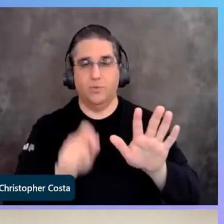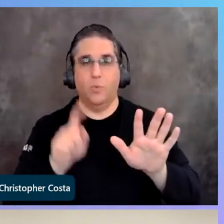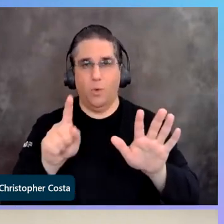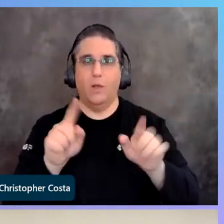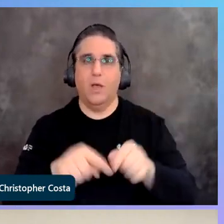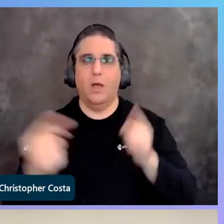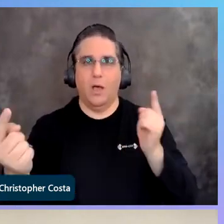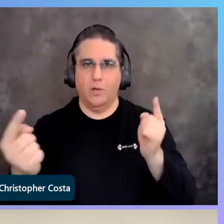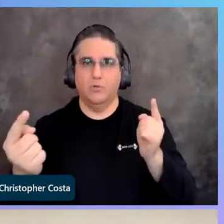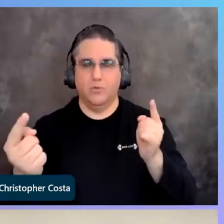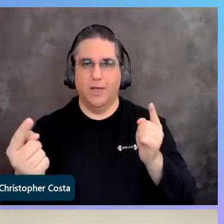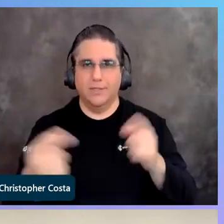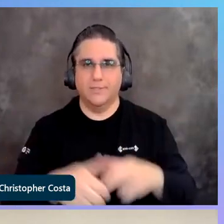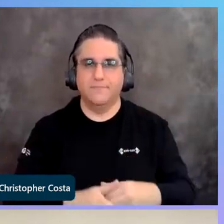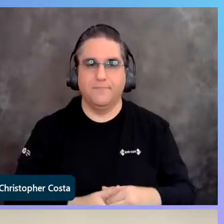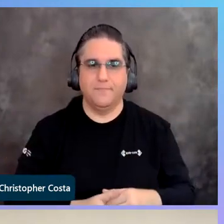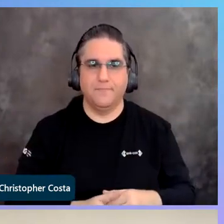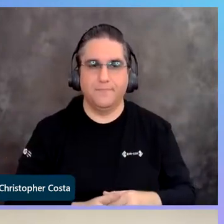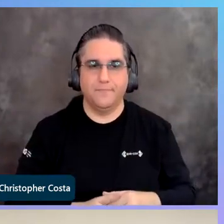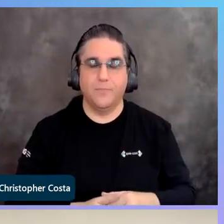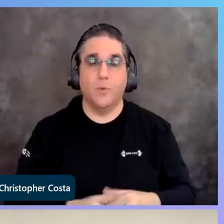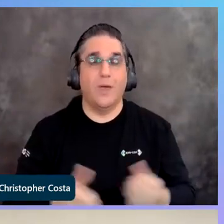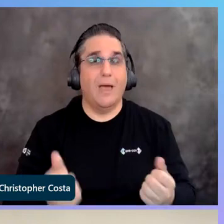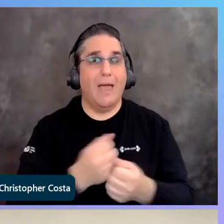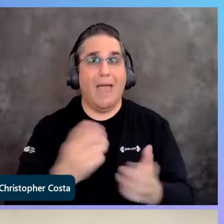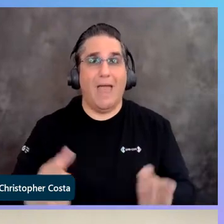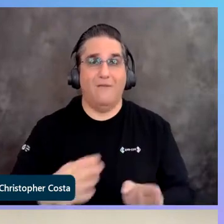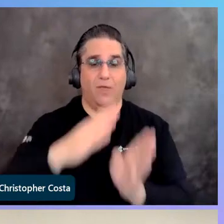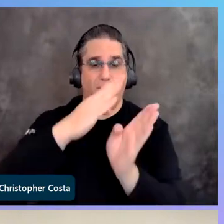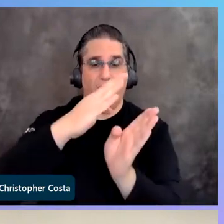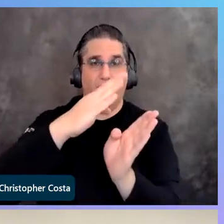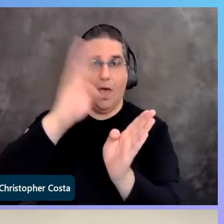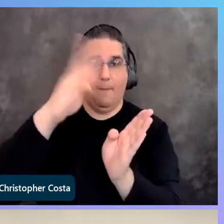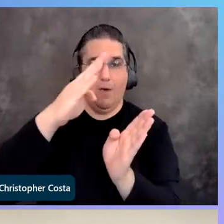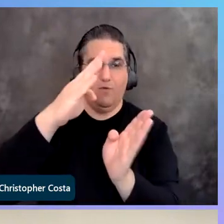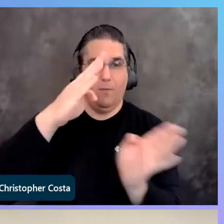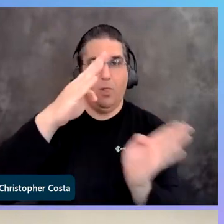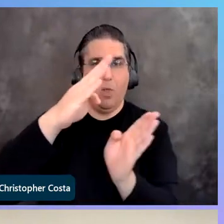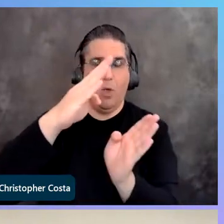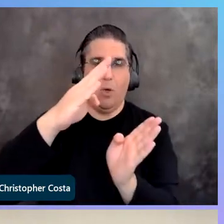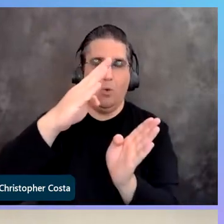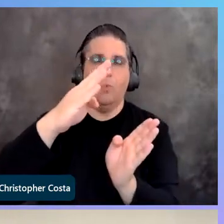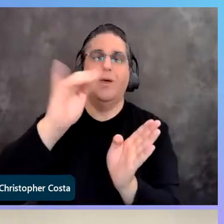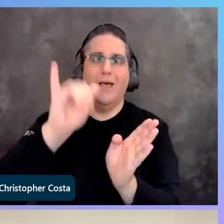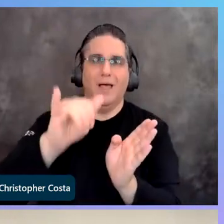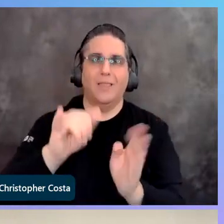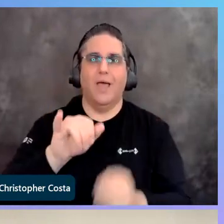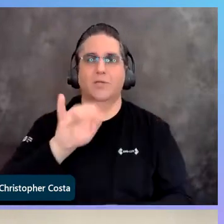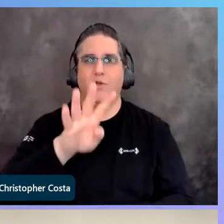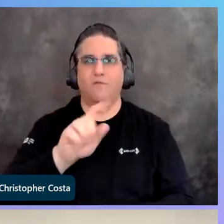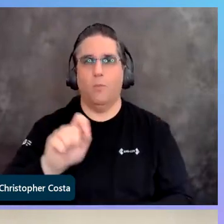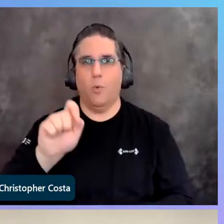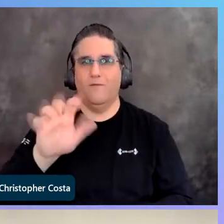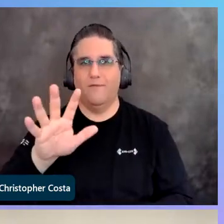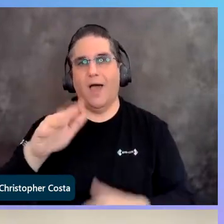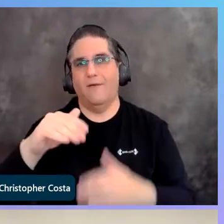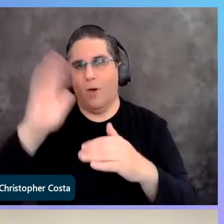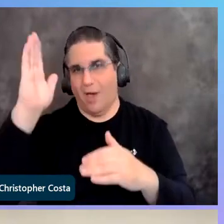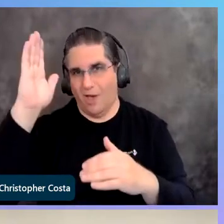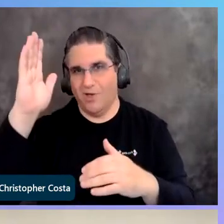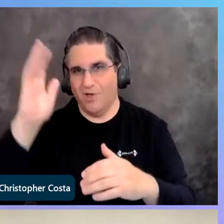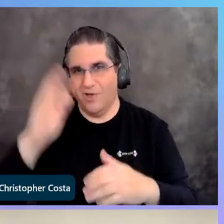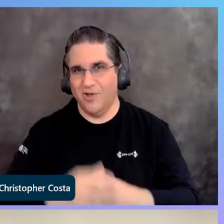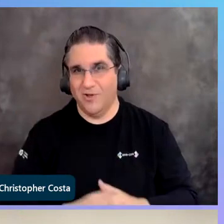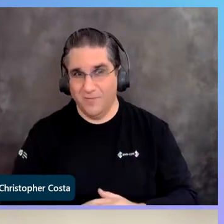line or inside the upper right or bottom left corners are 4.5 or higher. And we can actually apply this